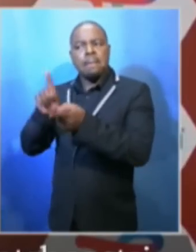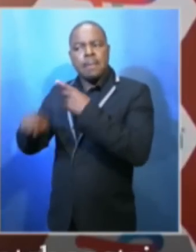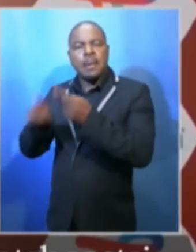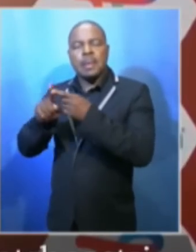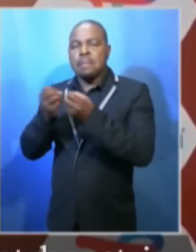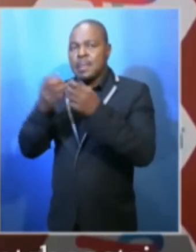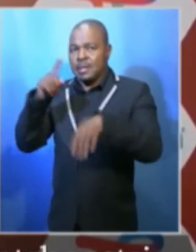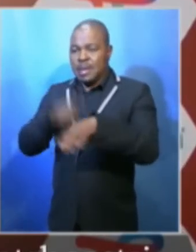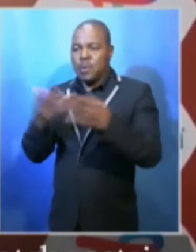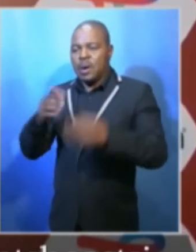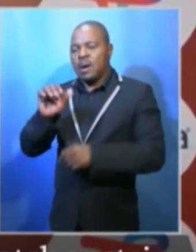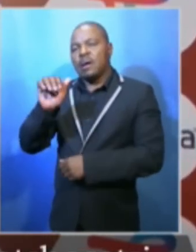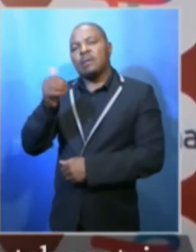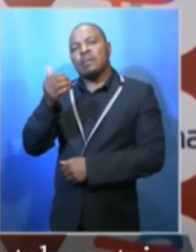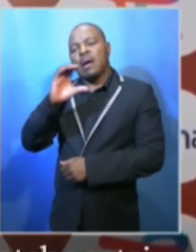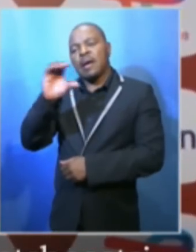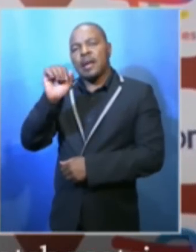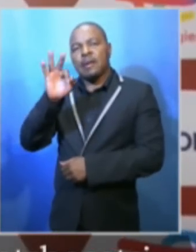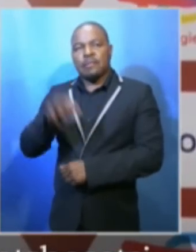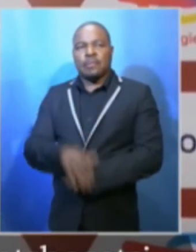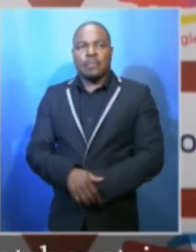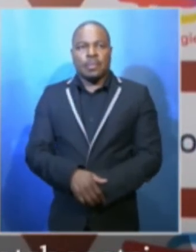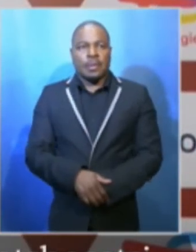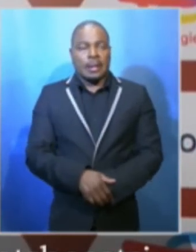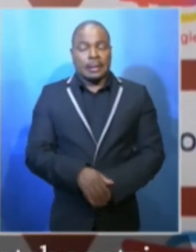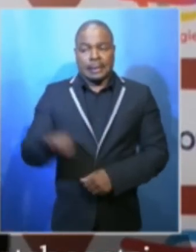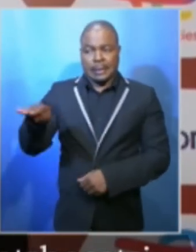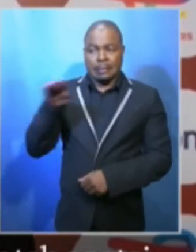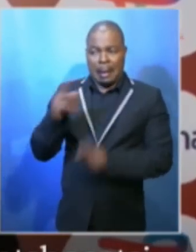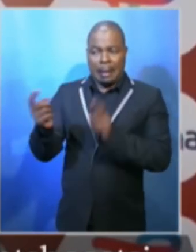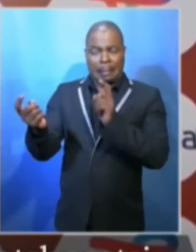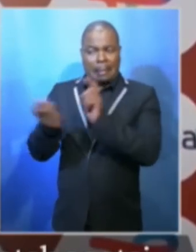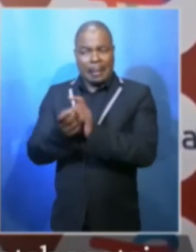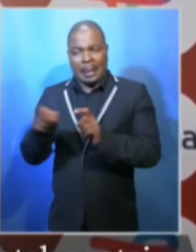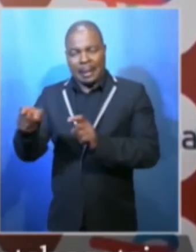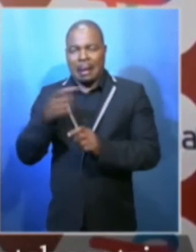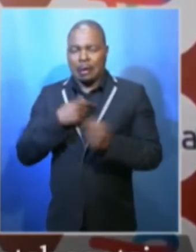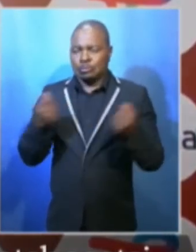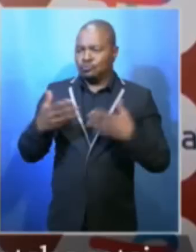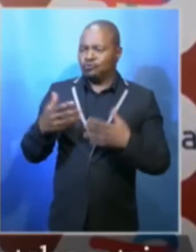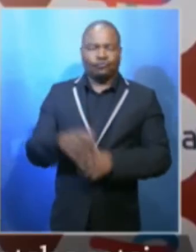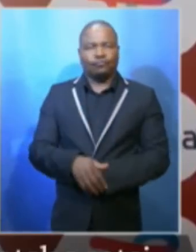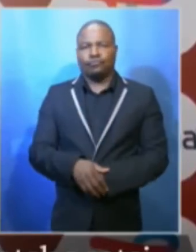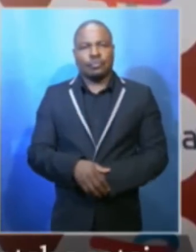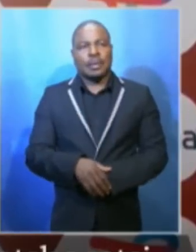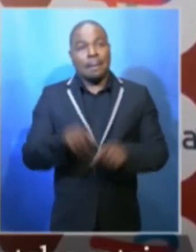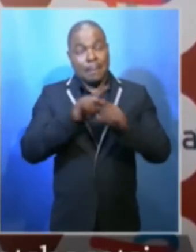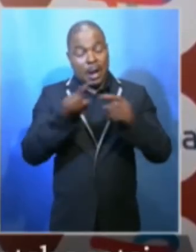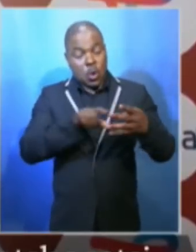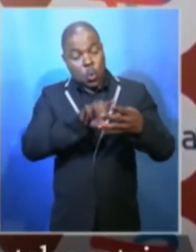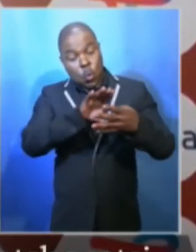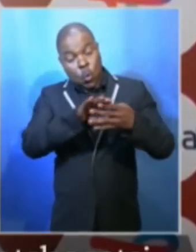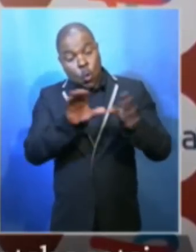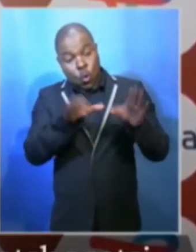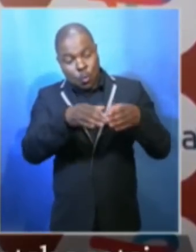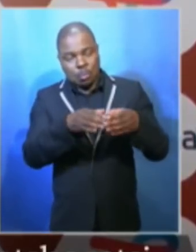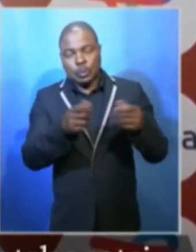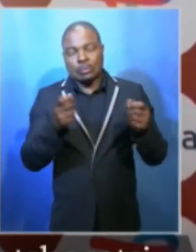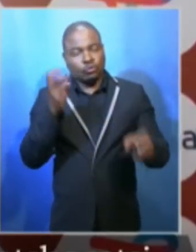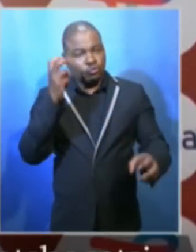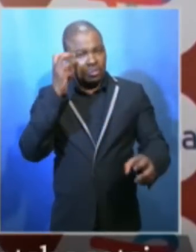not surprised that we are drawn with Zimbabwe, but our reaction is that, it's a tough group. It's a tough group,